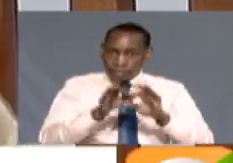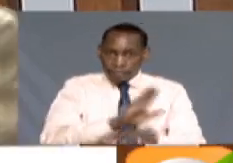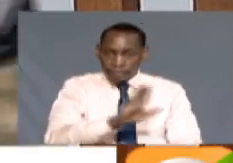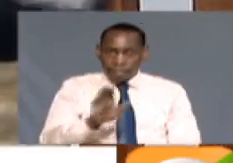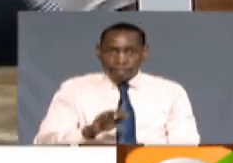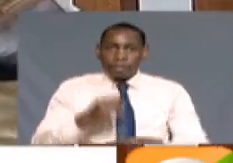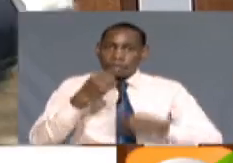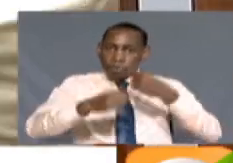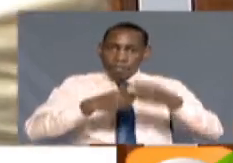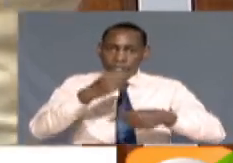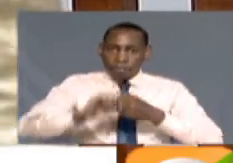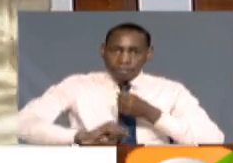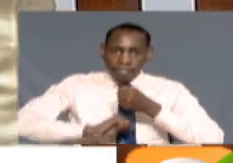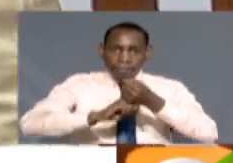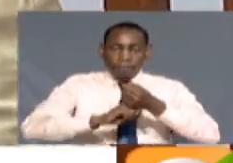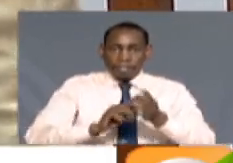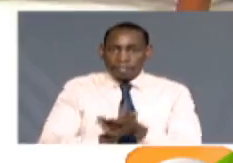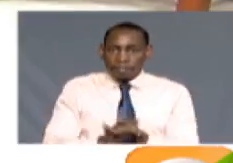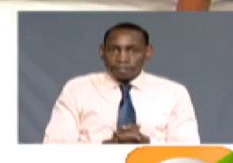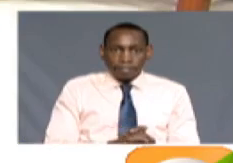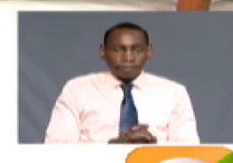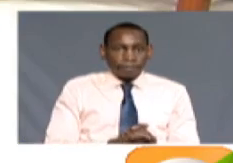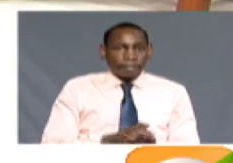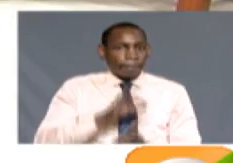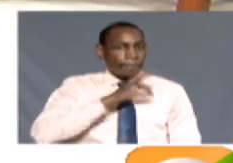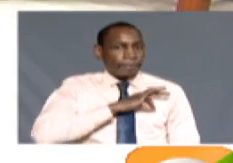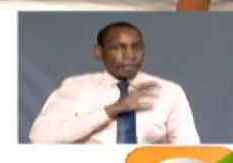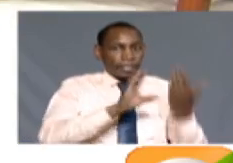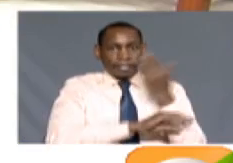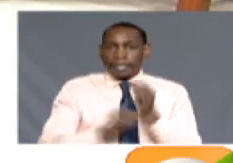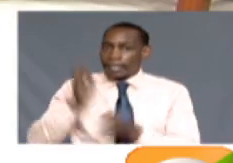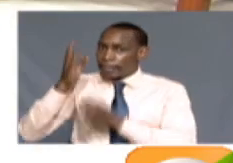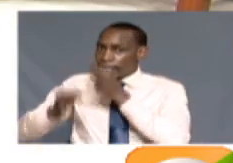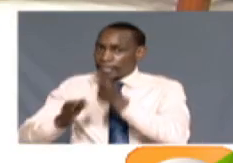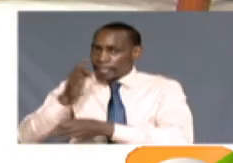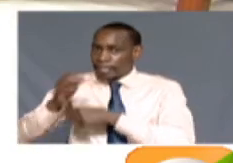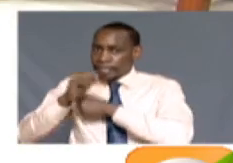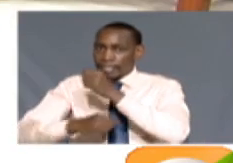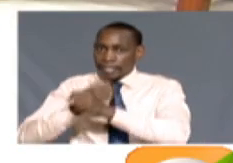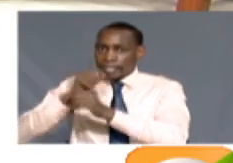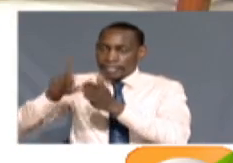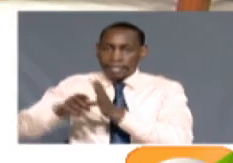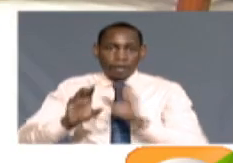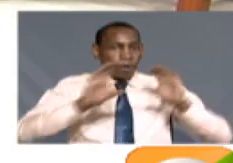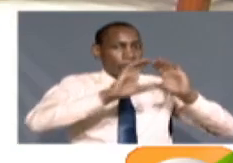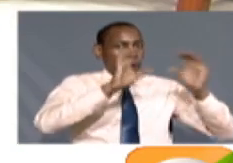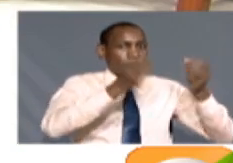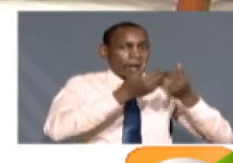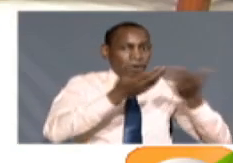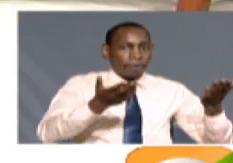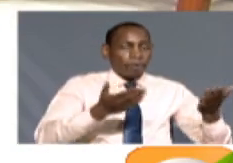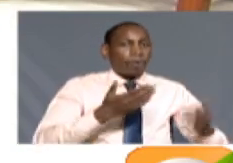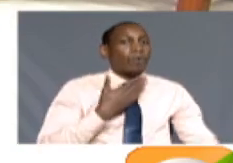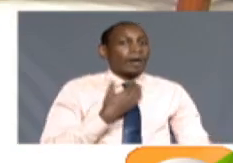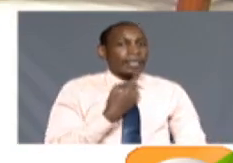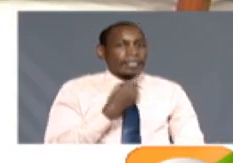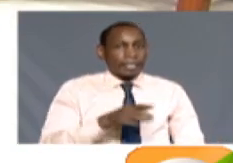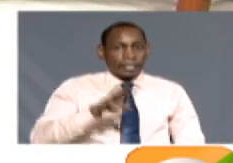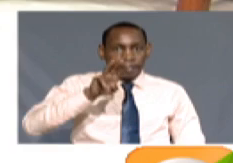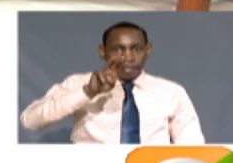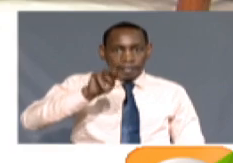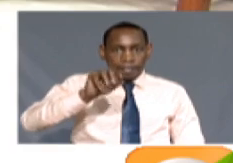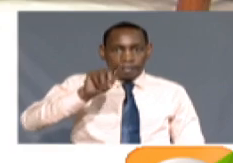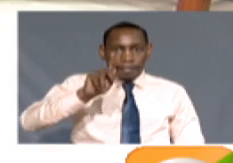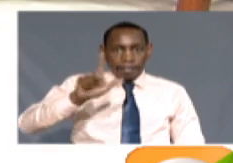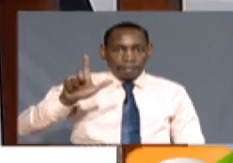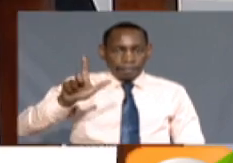let them continue supporting him for the benefit of the country. 33 years later. So many world over. Let me tell you, Makele now. Makele has been a